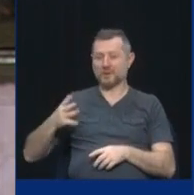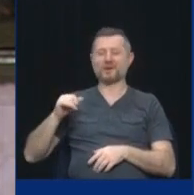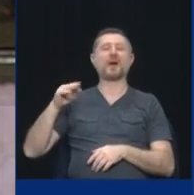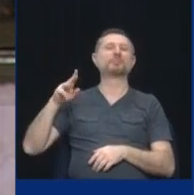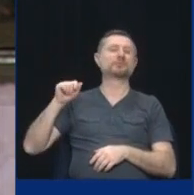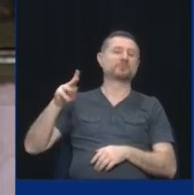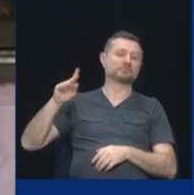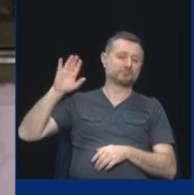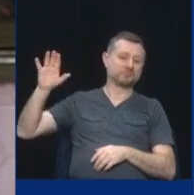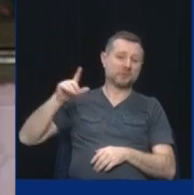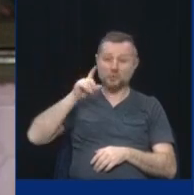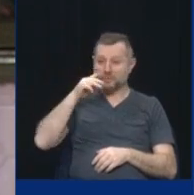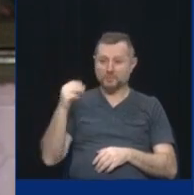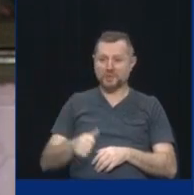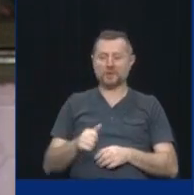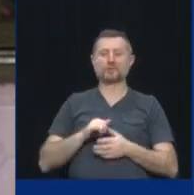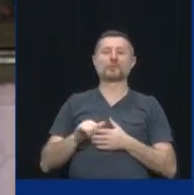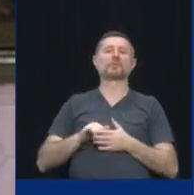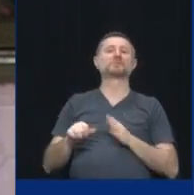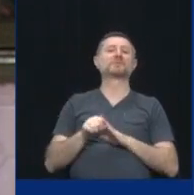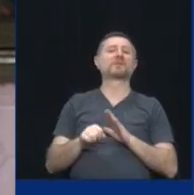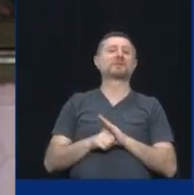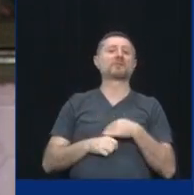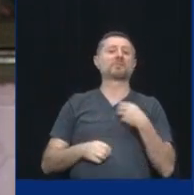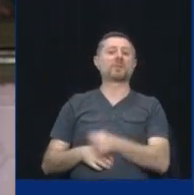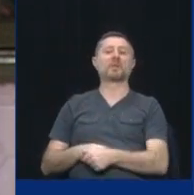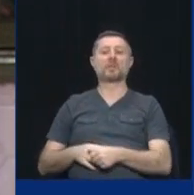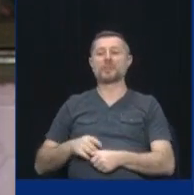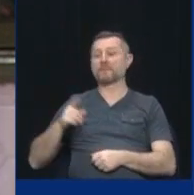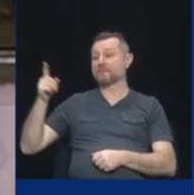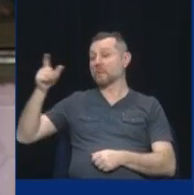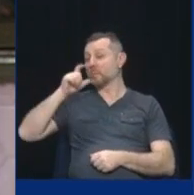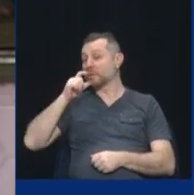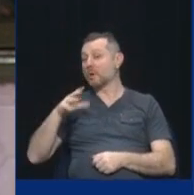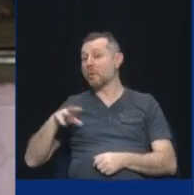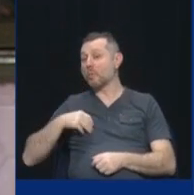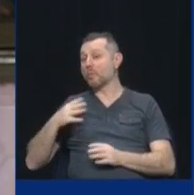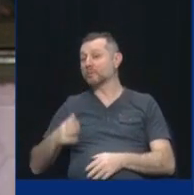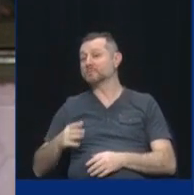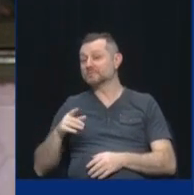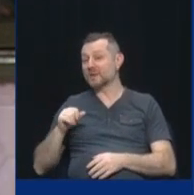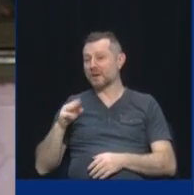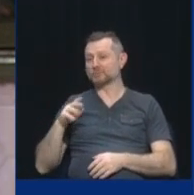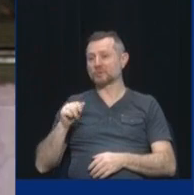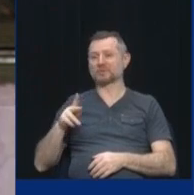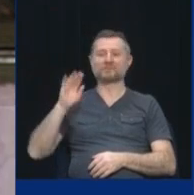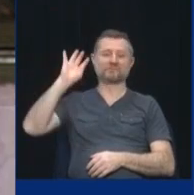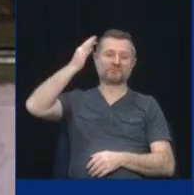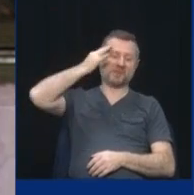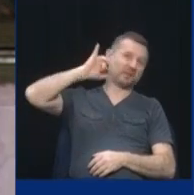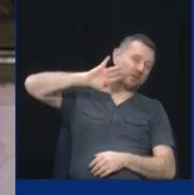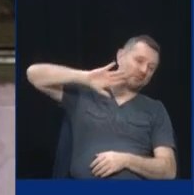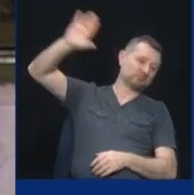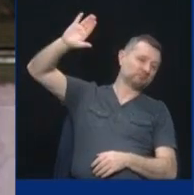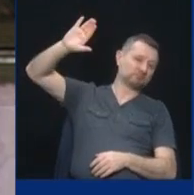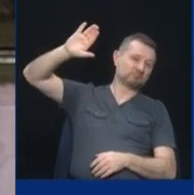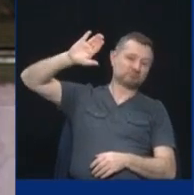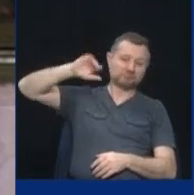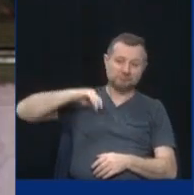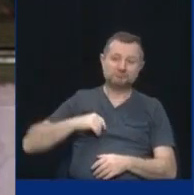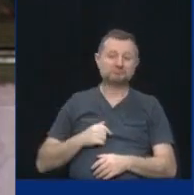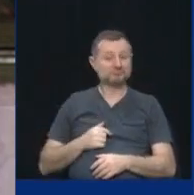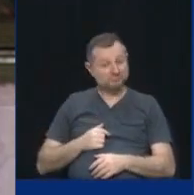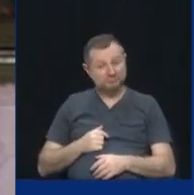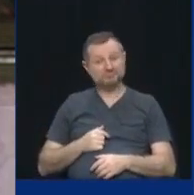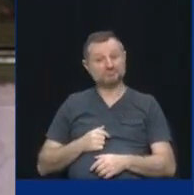did. Now, who owns Amtrak? Federal government. That did not